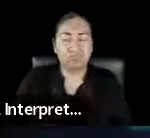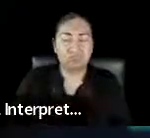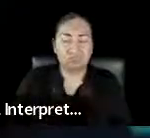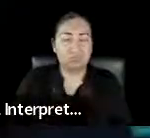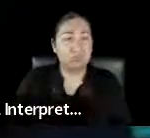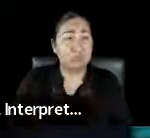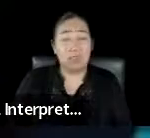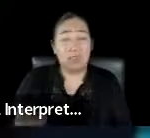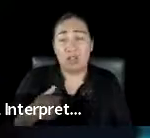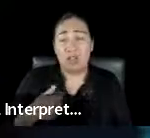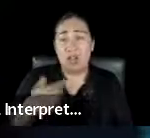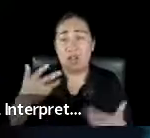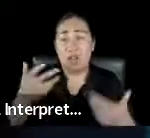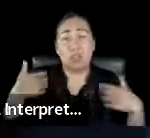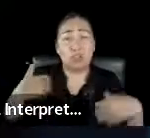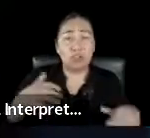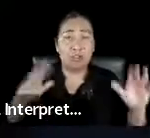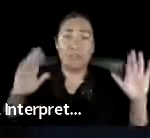I wanted to give up.